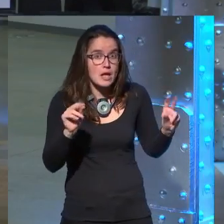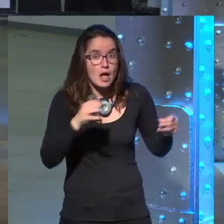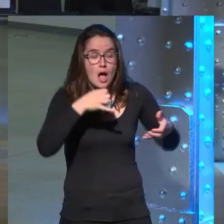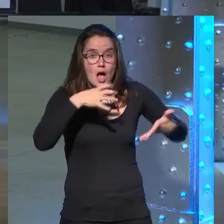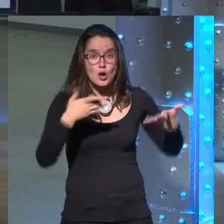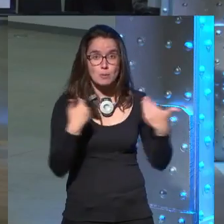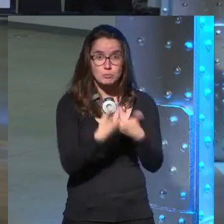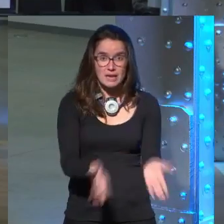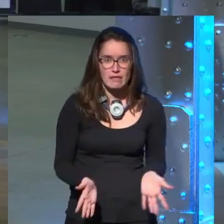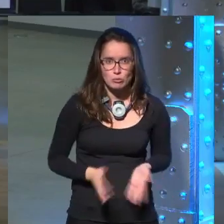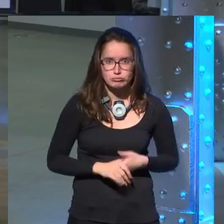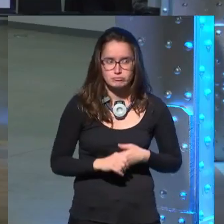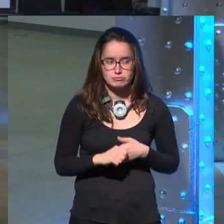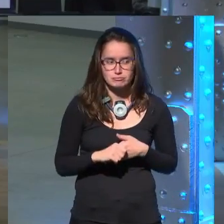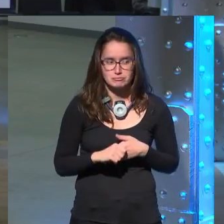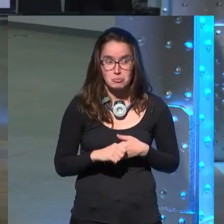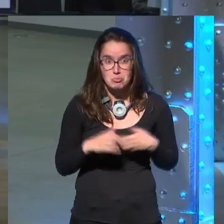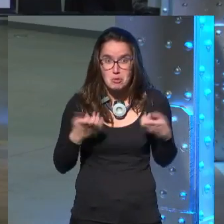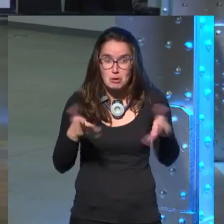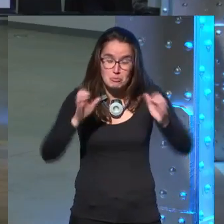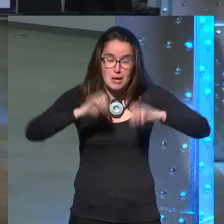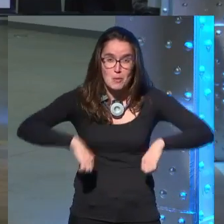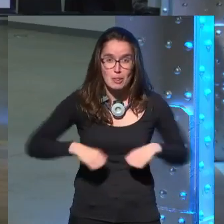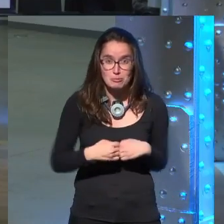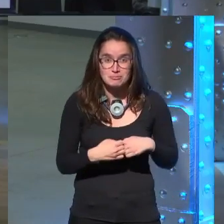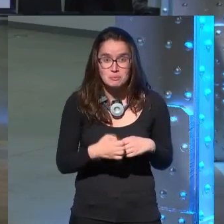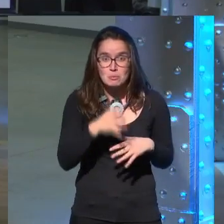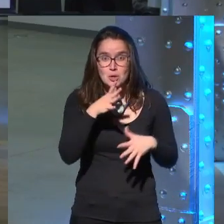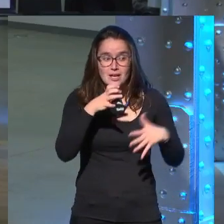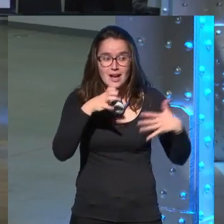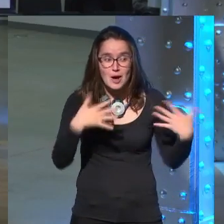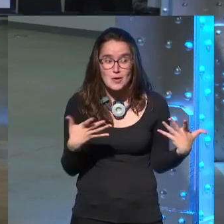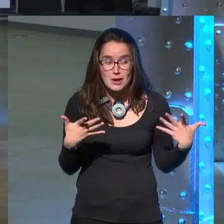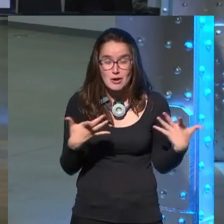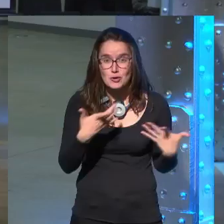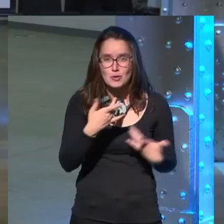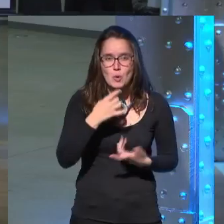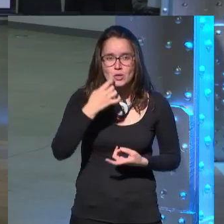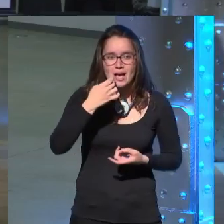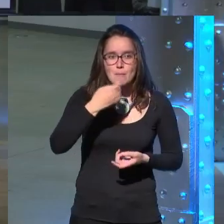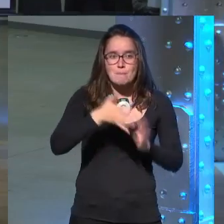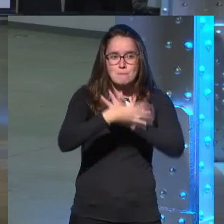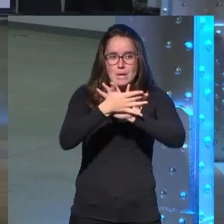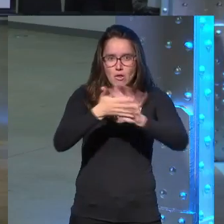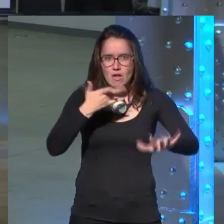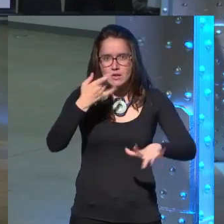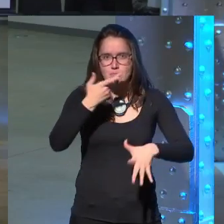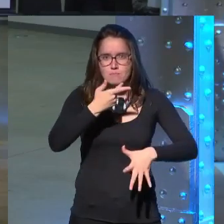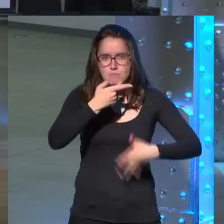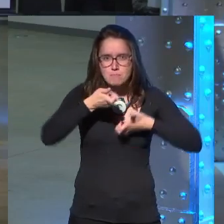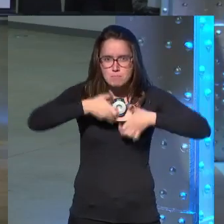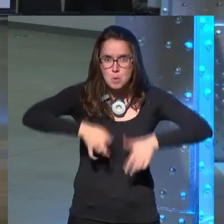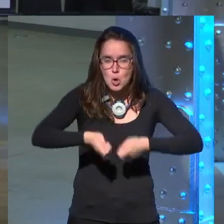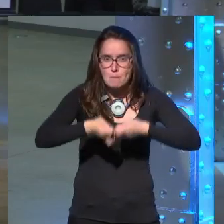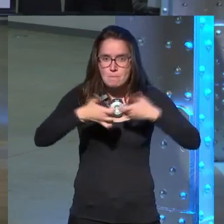lost." Good, that's good, yeah. Because they know more about their speed, they have to give up knowledge